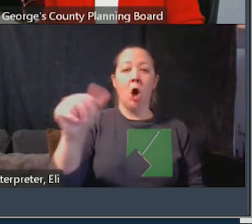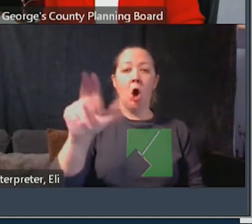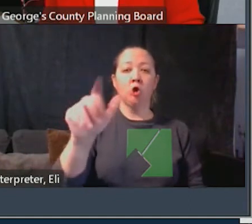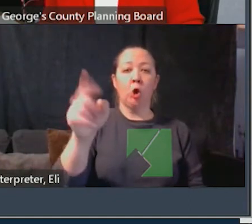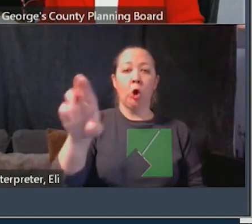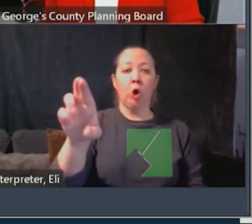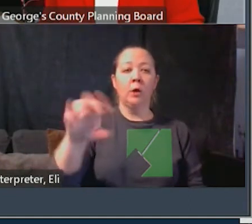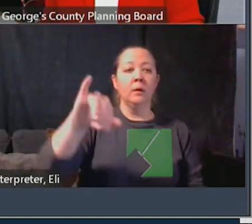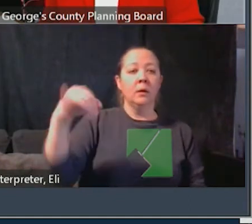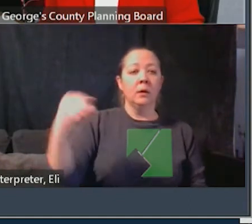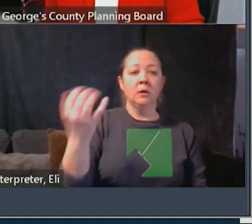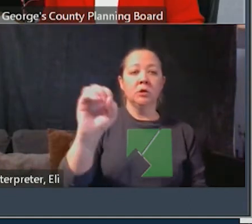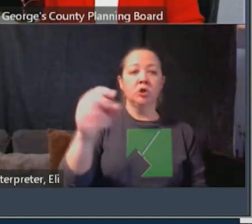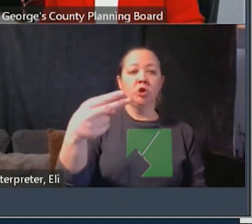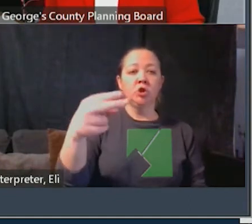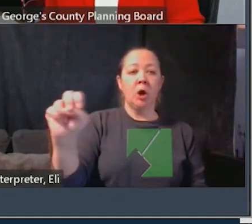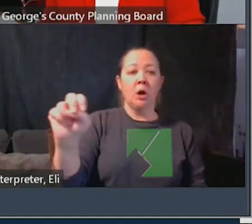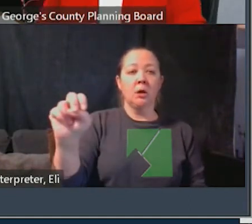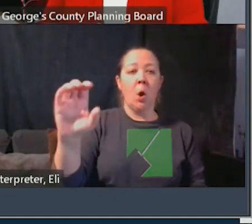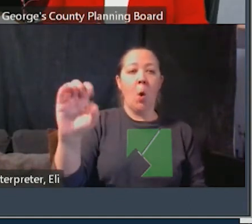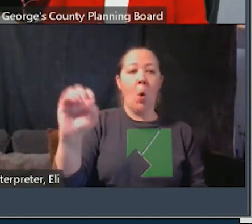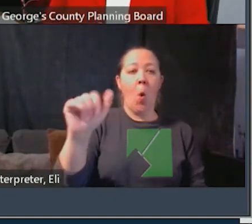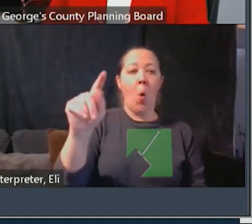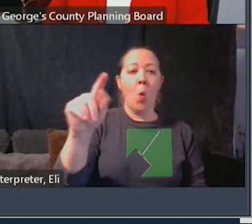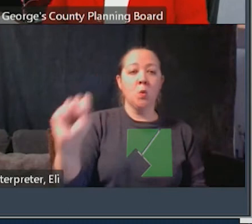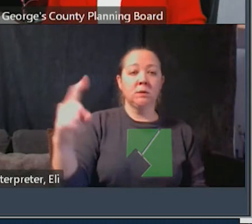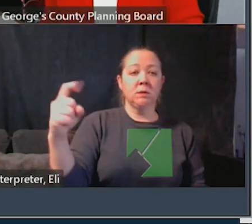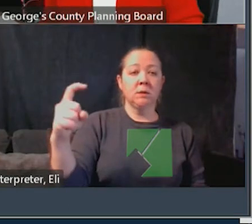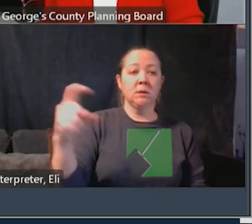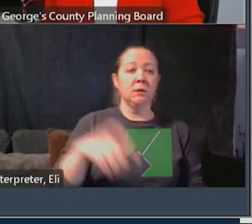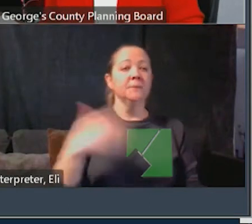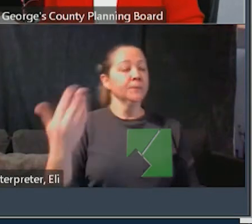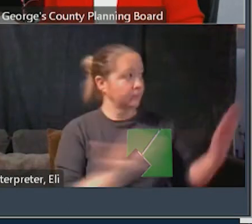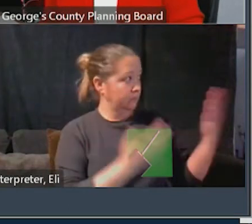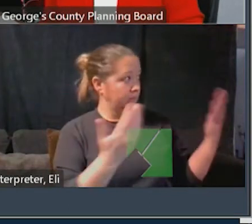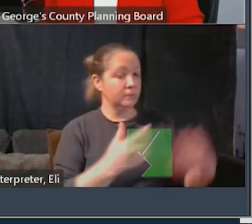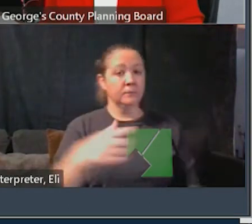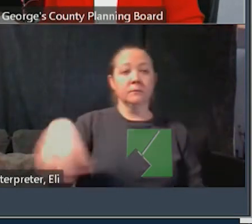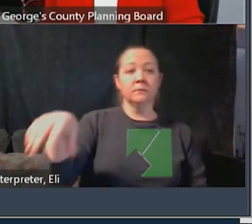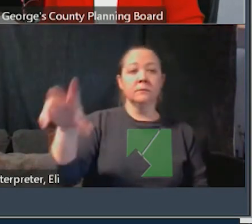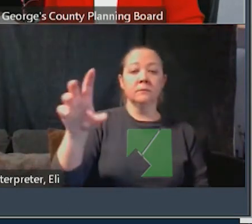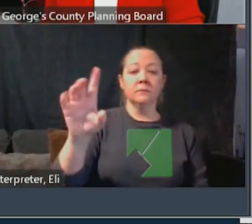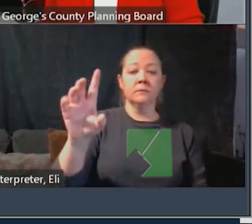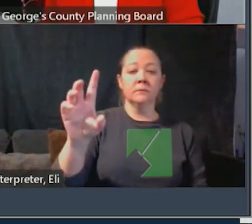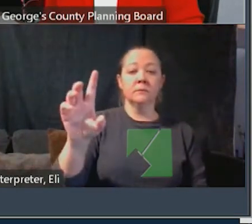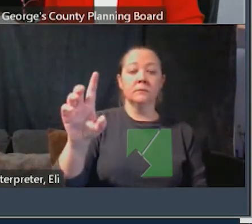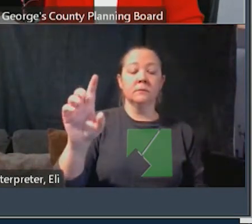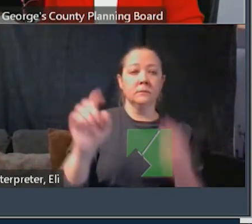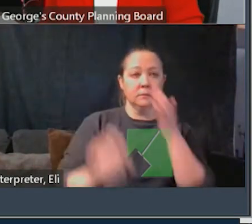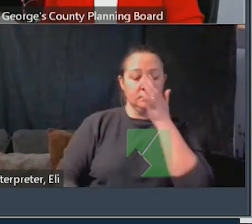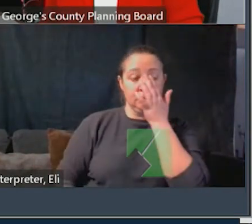John Oates? Present. Okay. Daisy Napier? Or Napier?